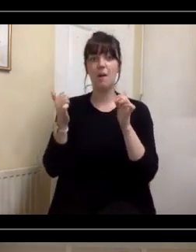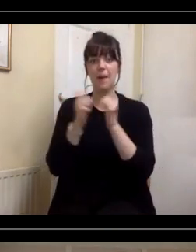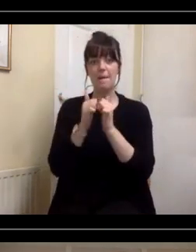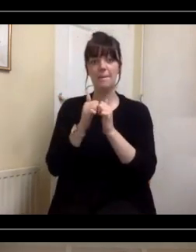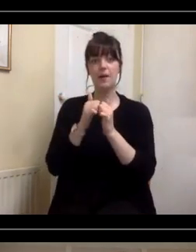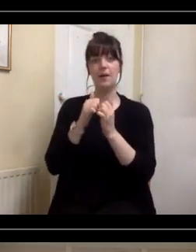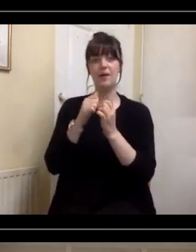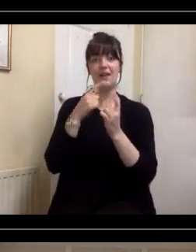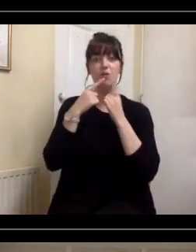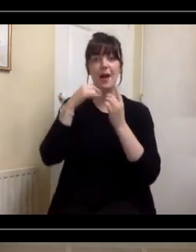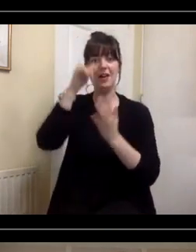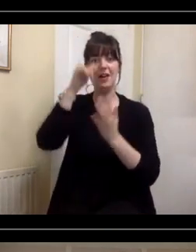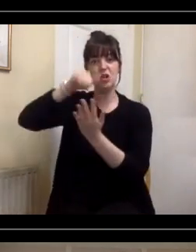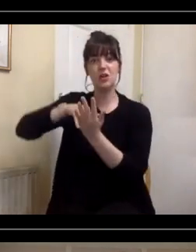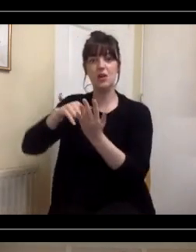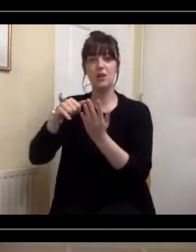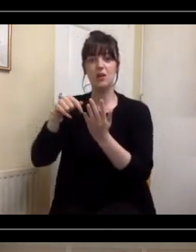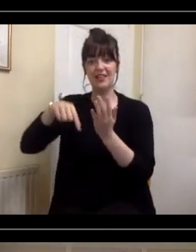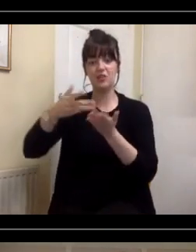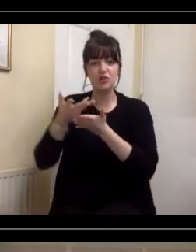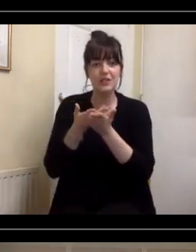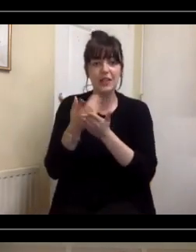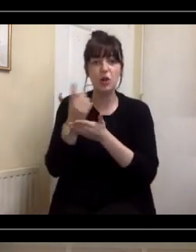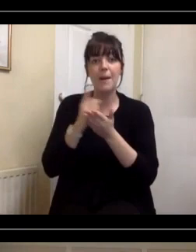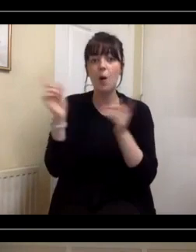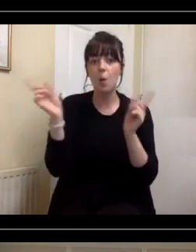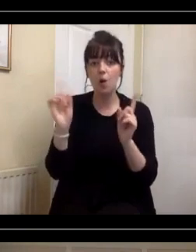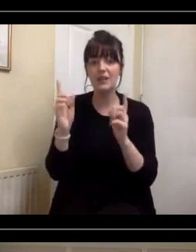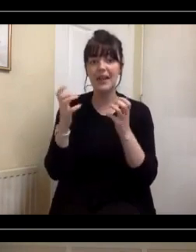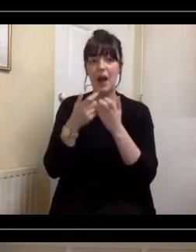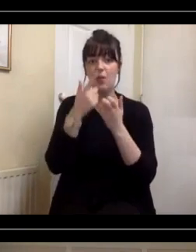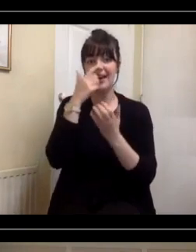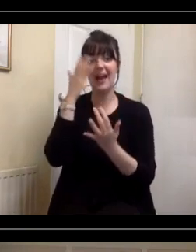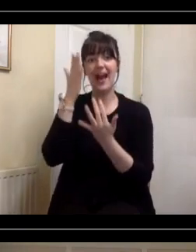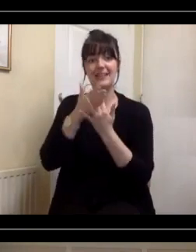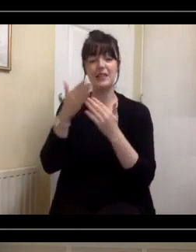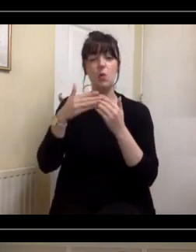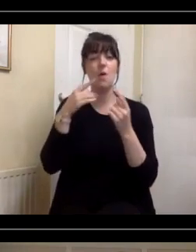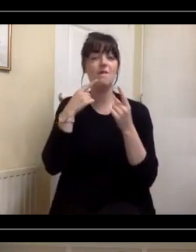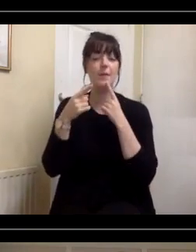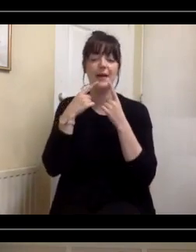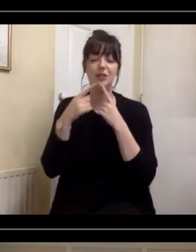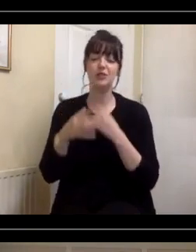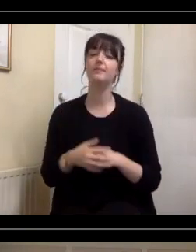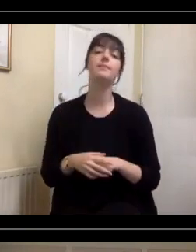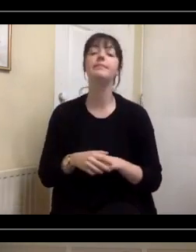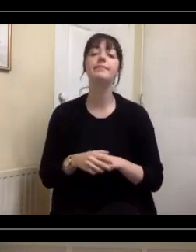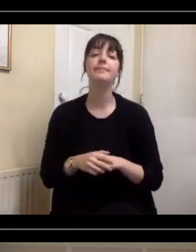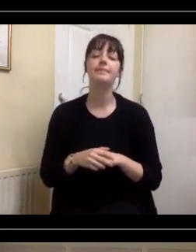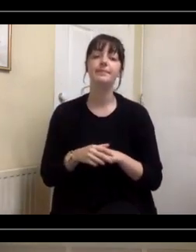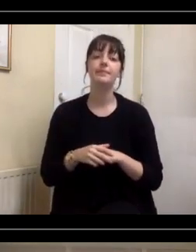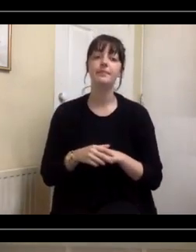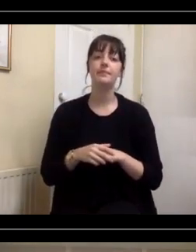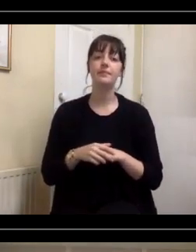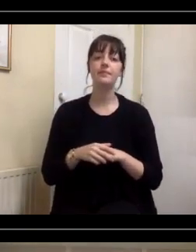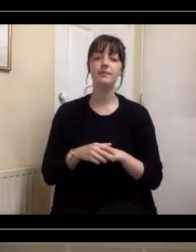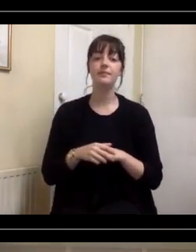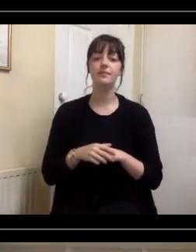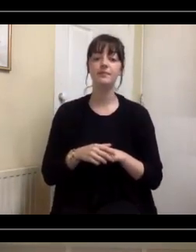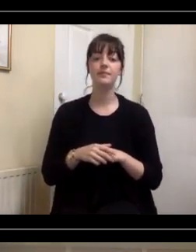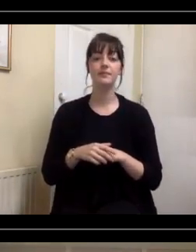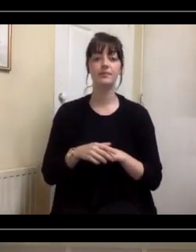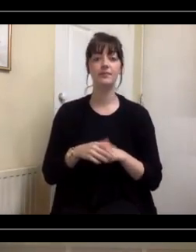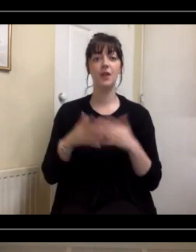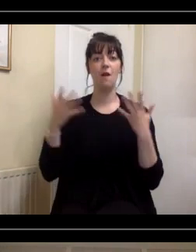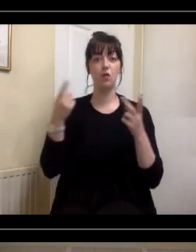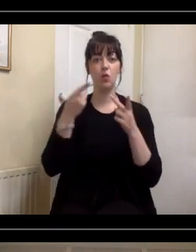about what the consultation is about and how they can access more information. And of course, even if people have had a